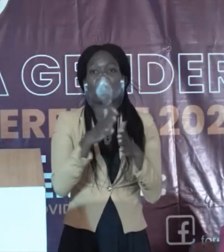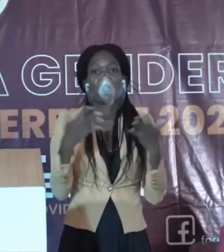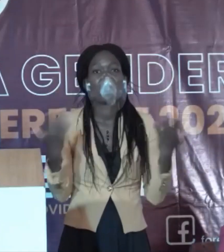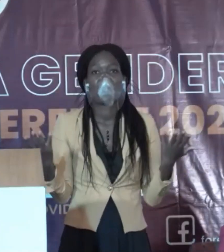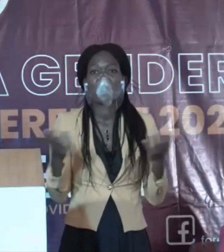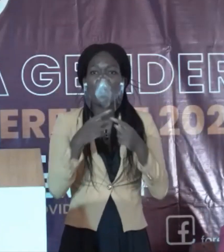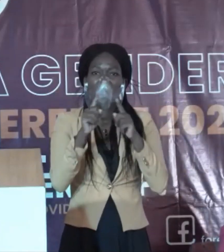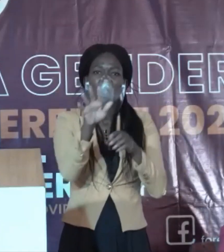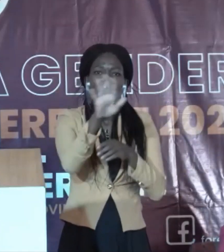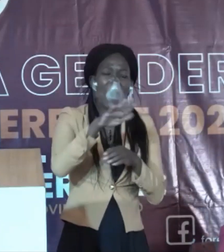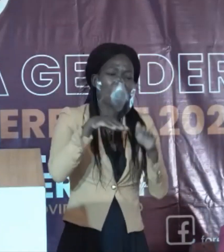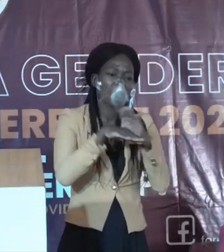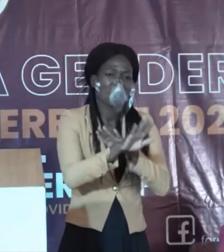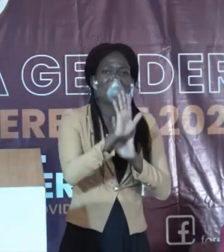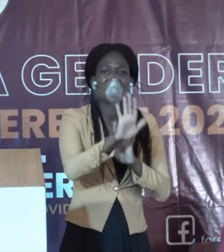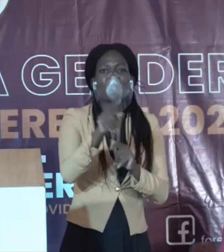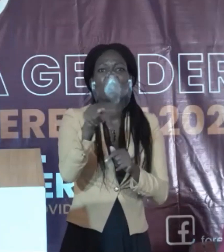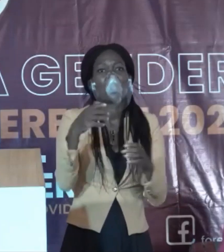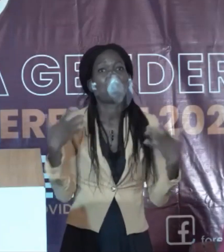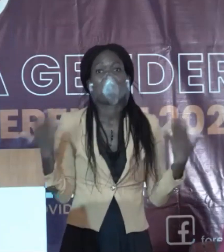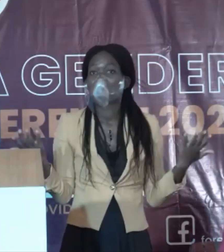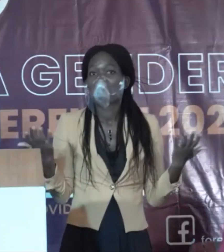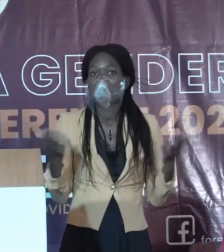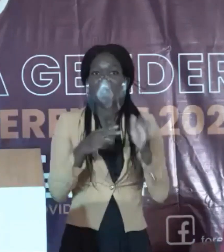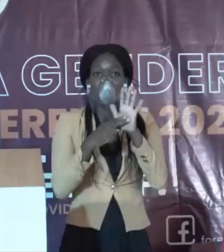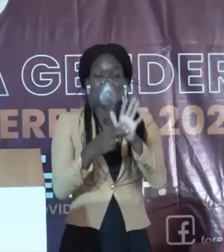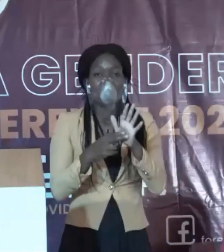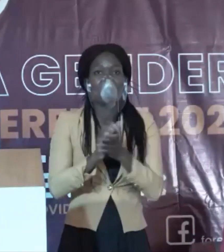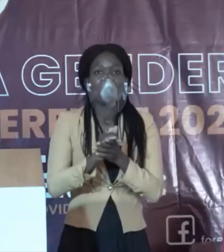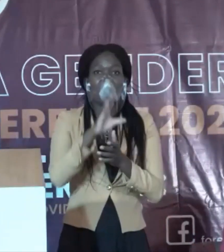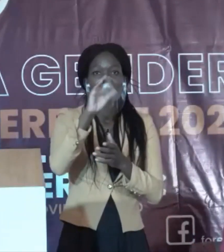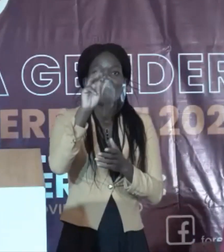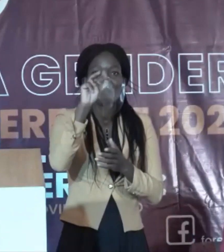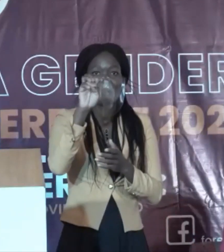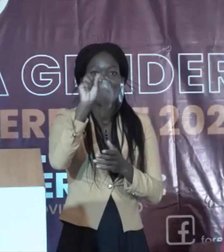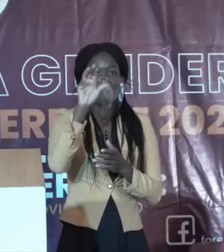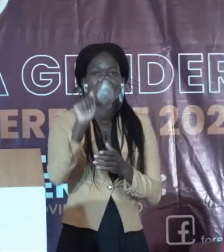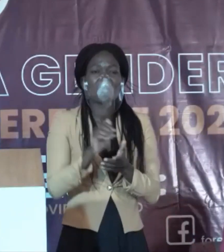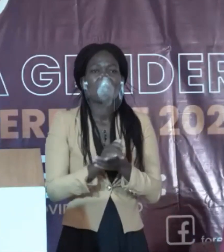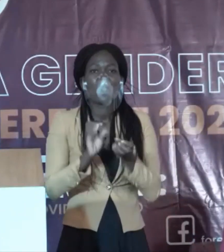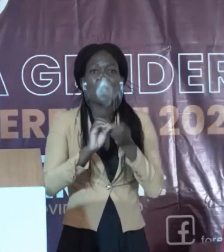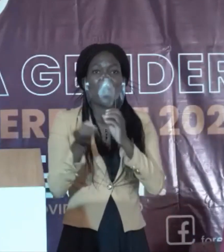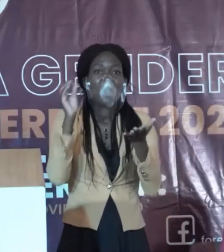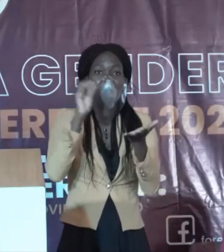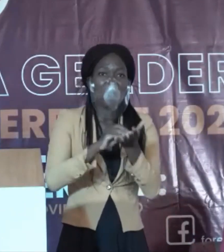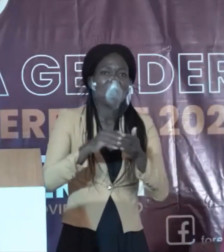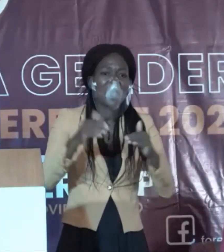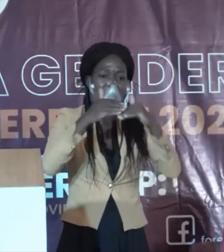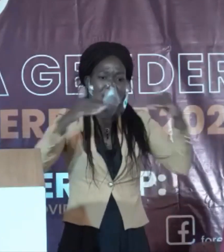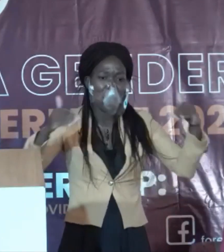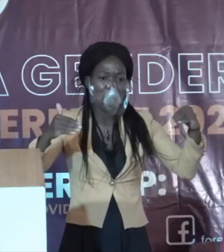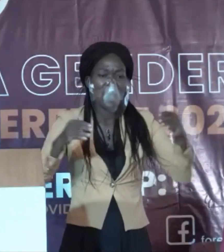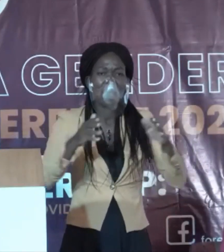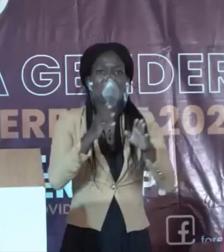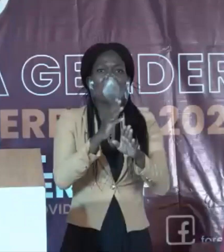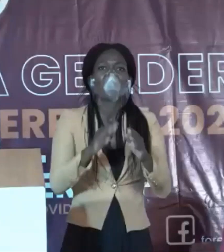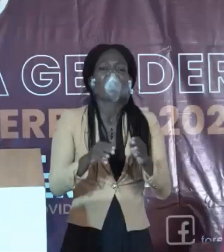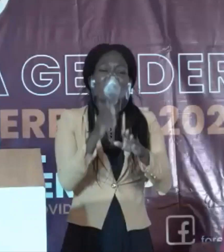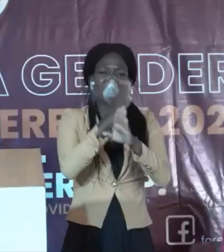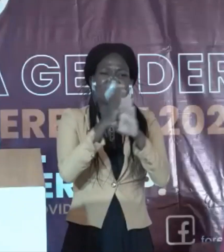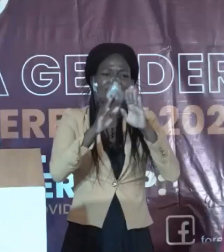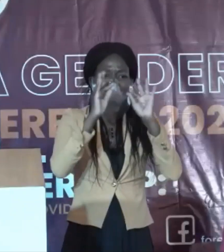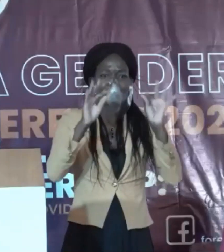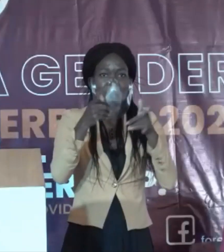storage facilities. COMESA, for instance, is implementing a proper border infrastructure and a project working closely with the